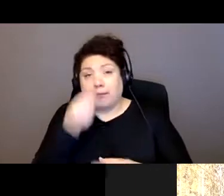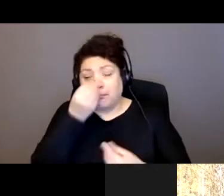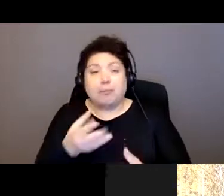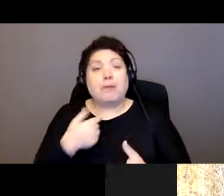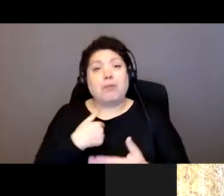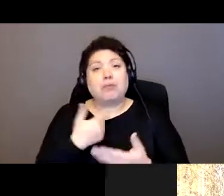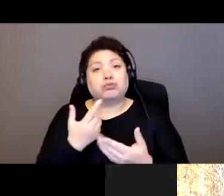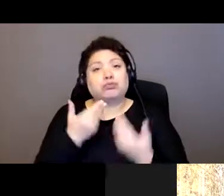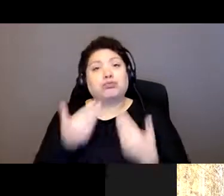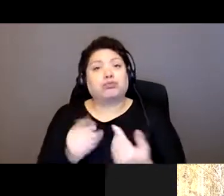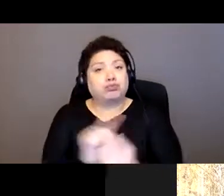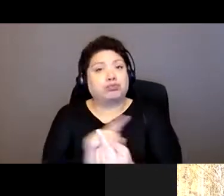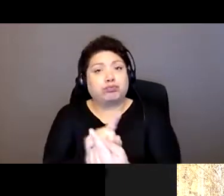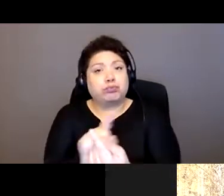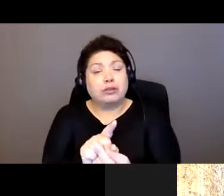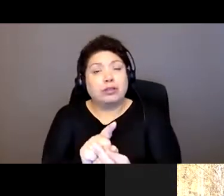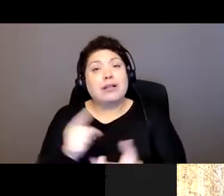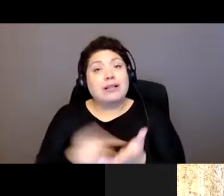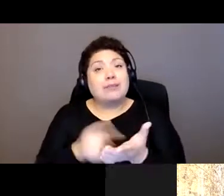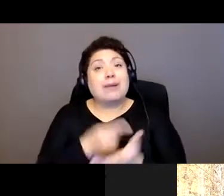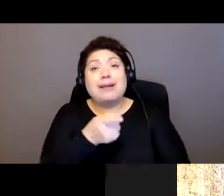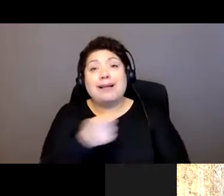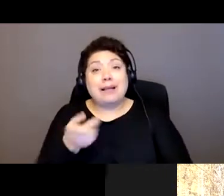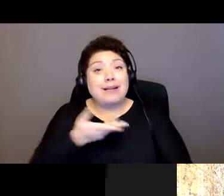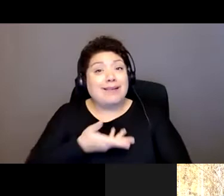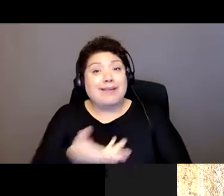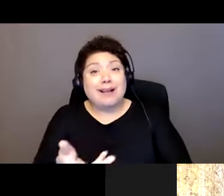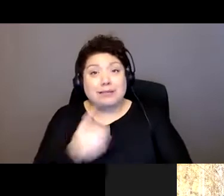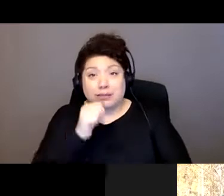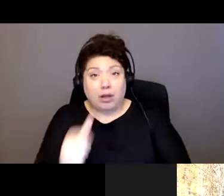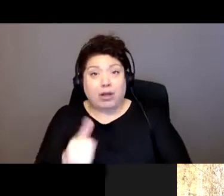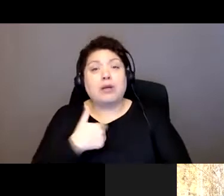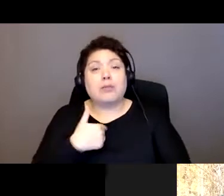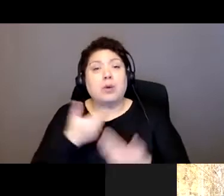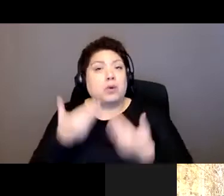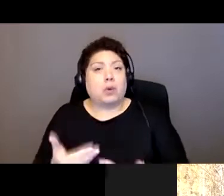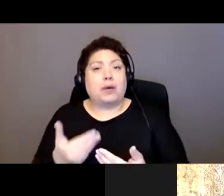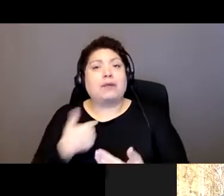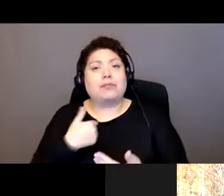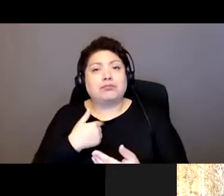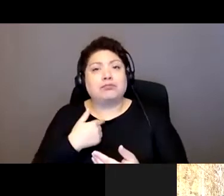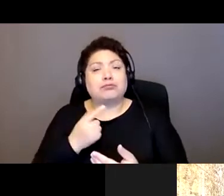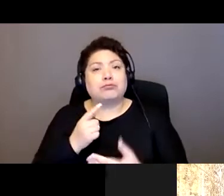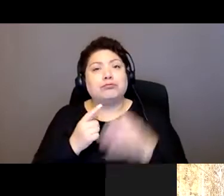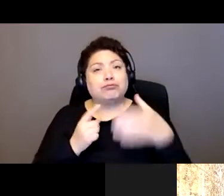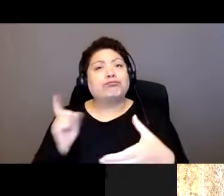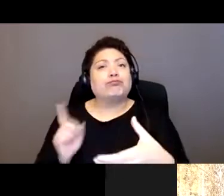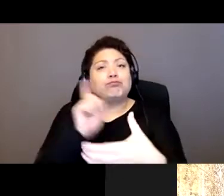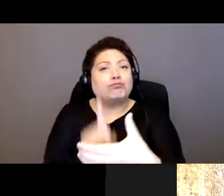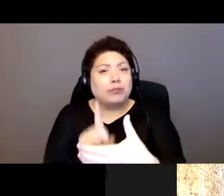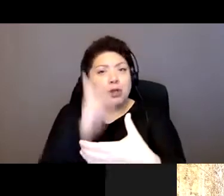Even though I didn't get invited, sometimes I just go into that crowd and be with them because that's where I was mostly